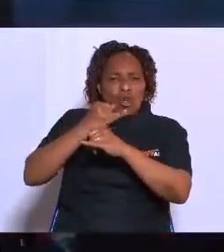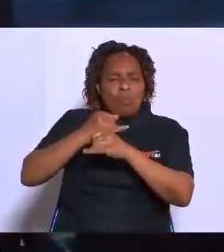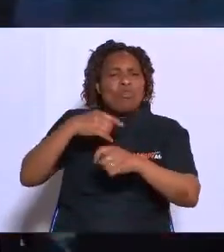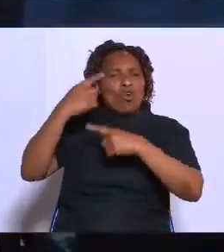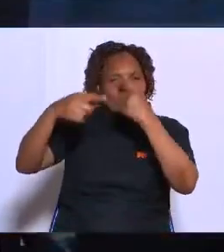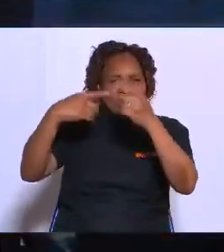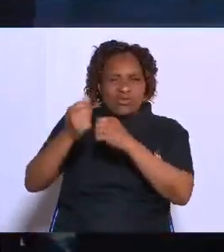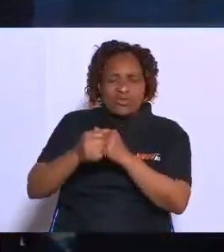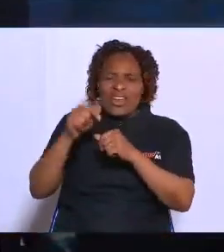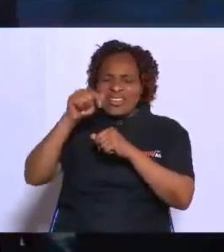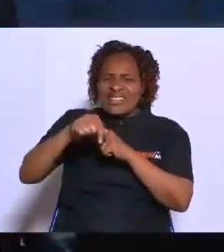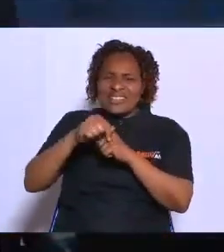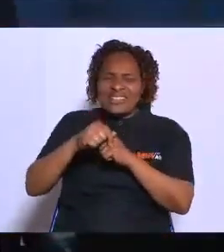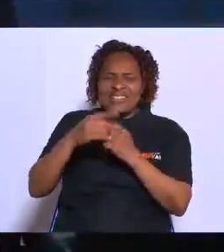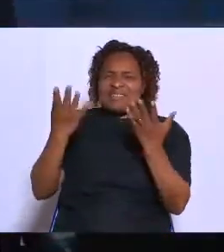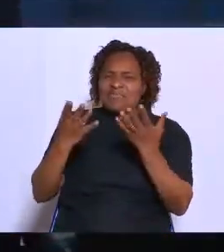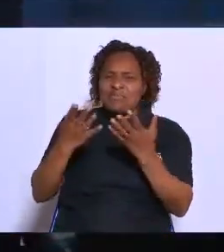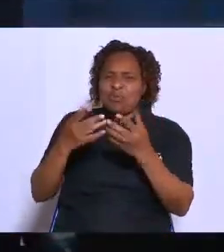Joe